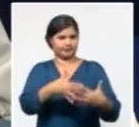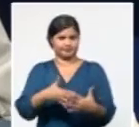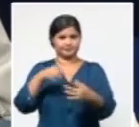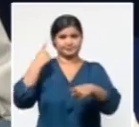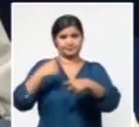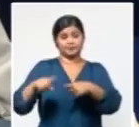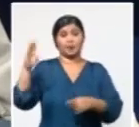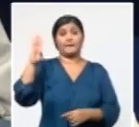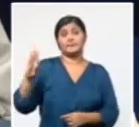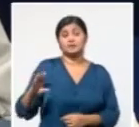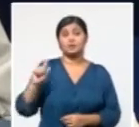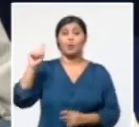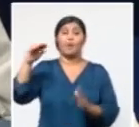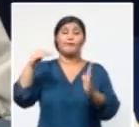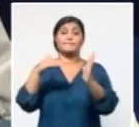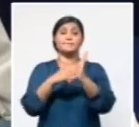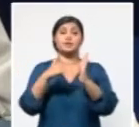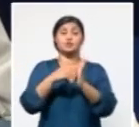Brazil with